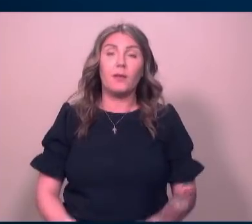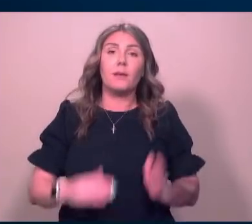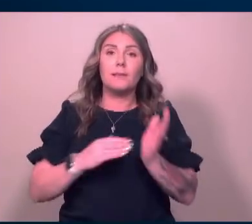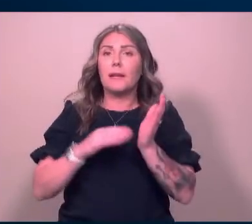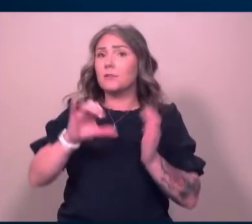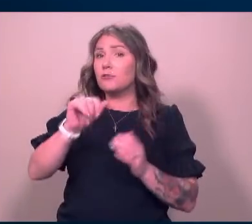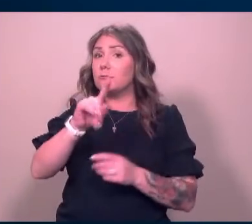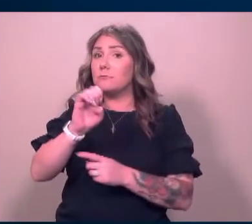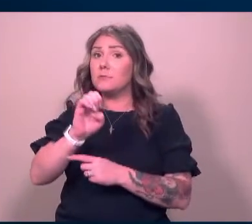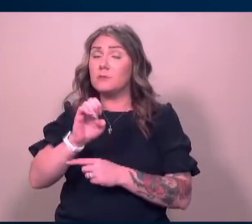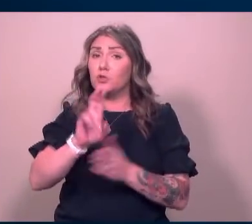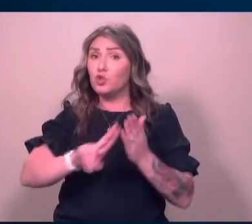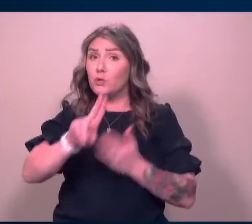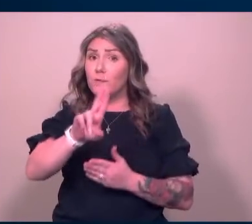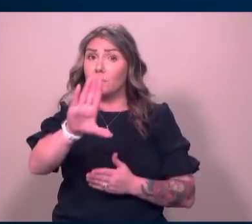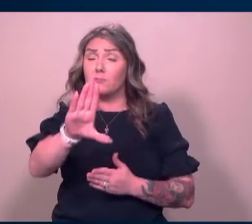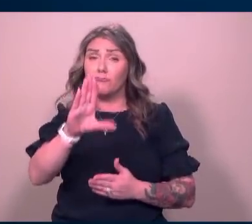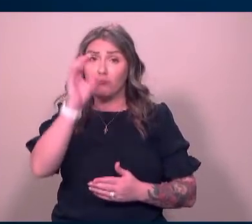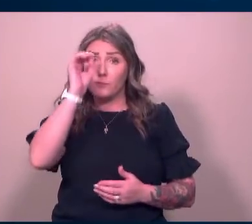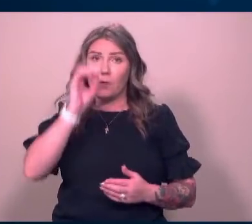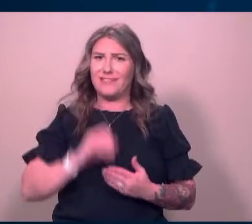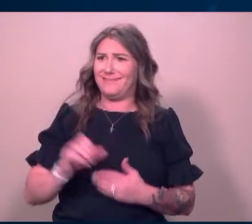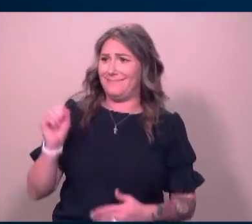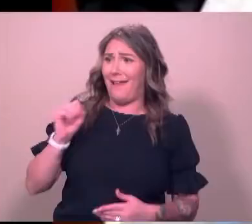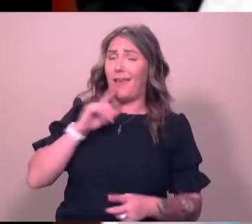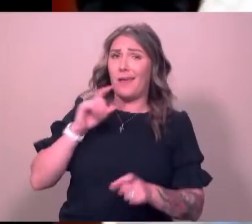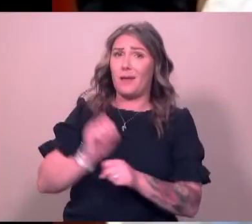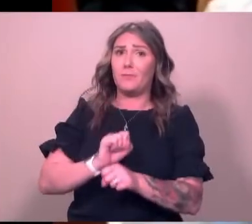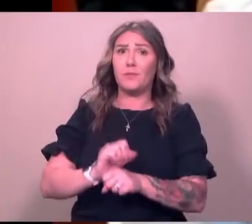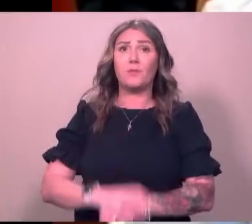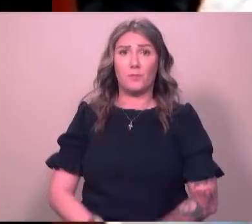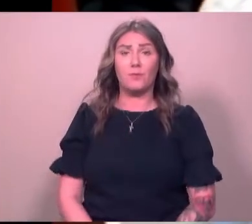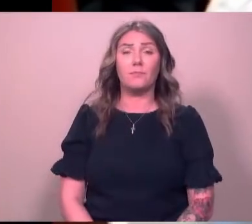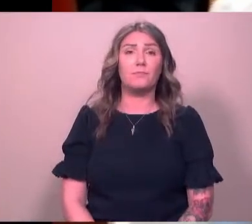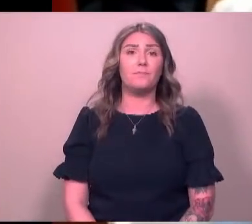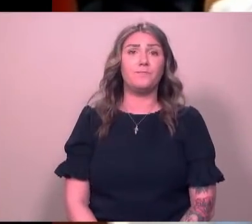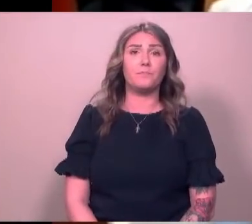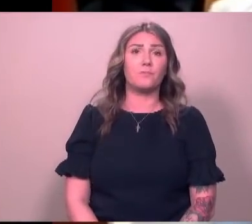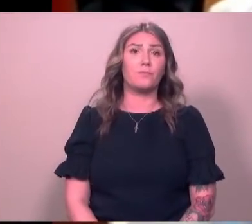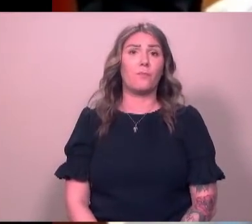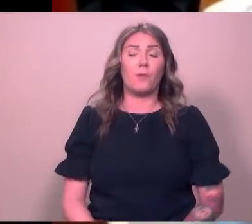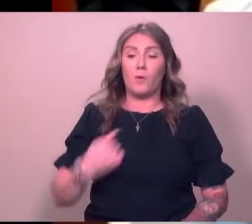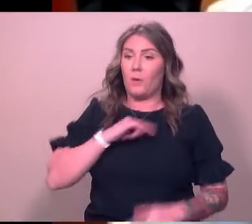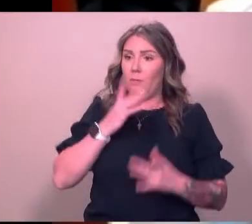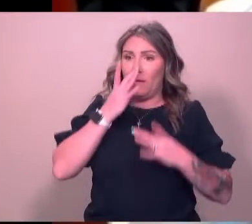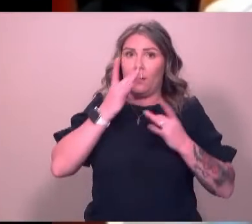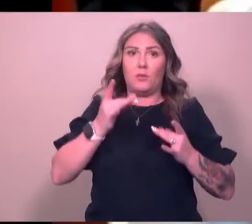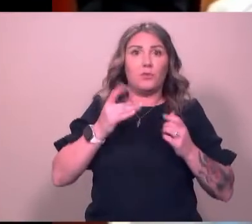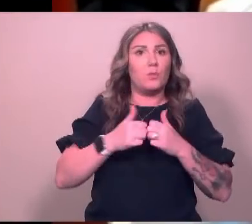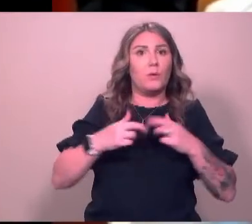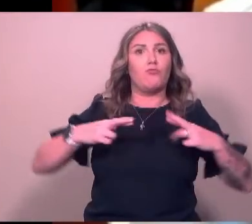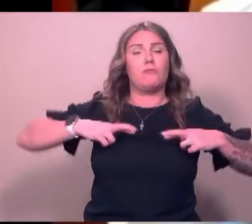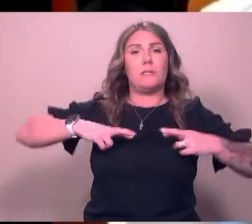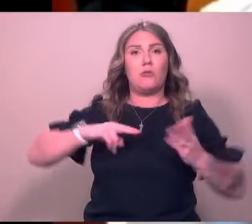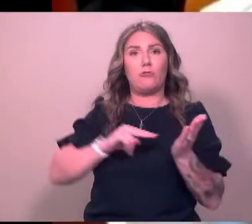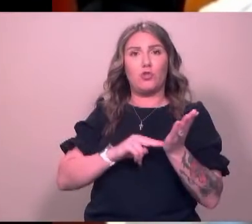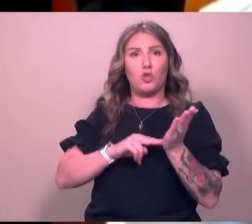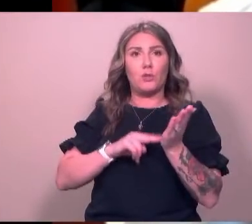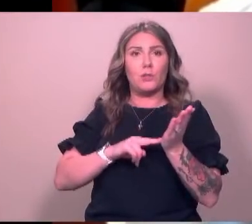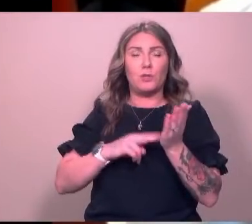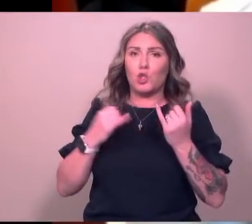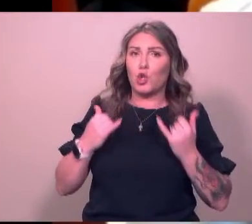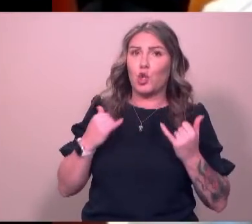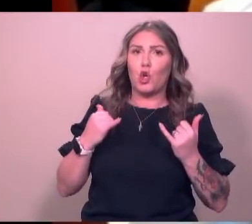University. Yeah, no, absolutely. We would be very, very interested in retired nurses who are